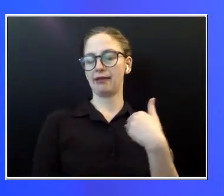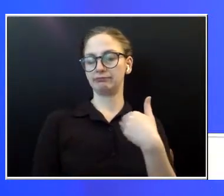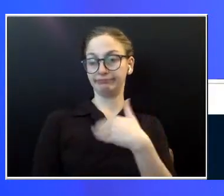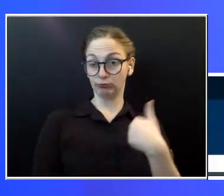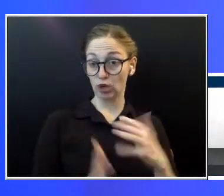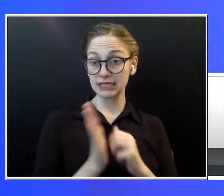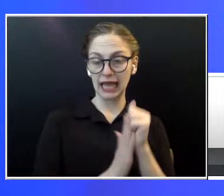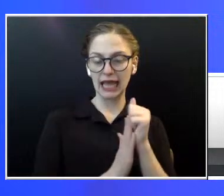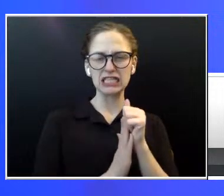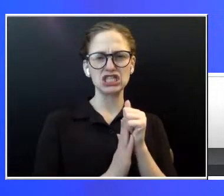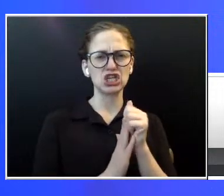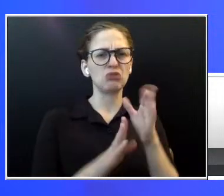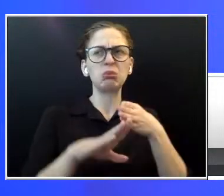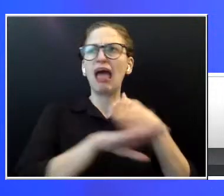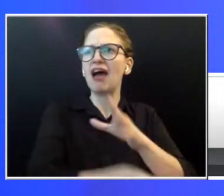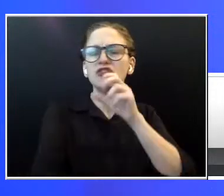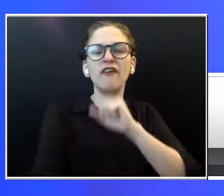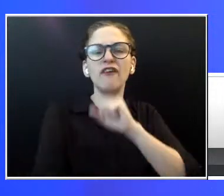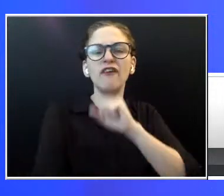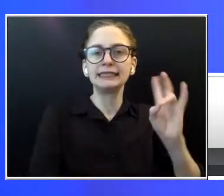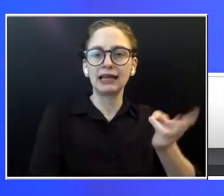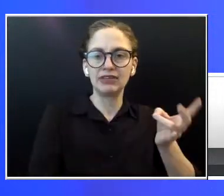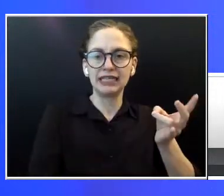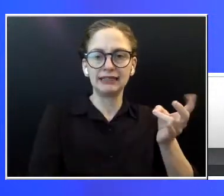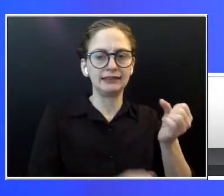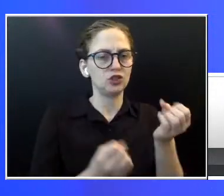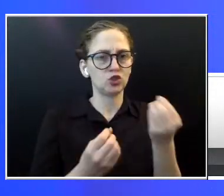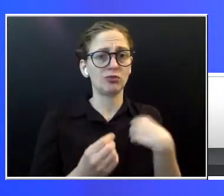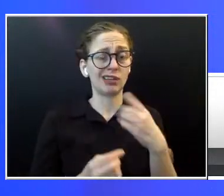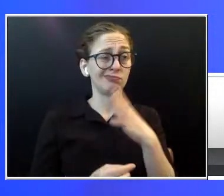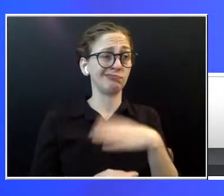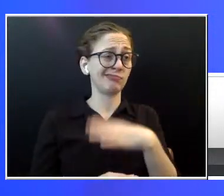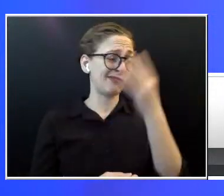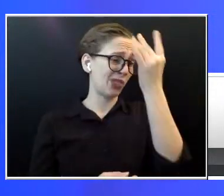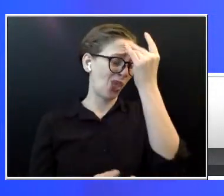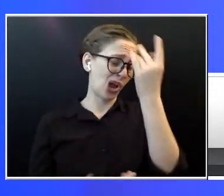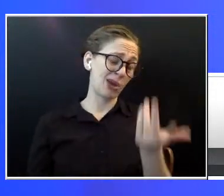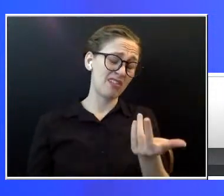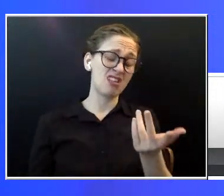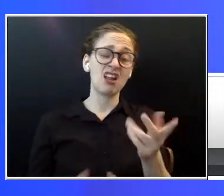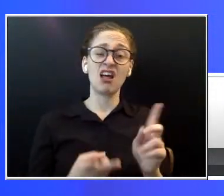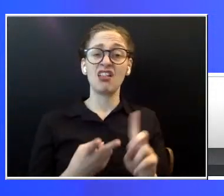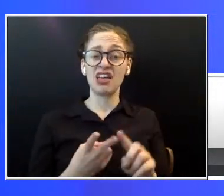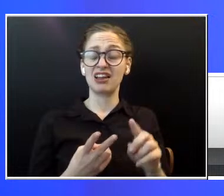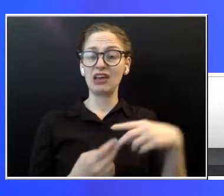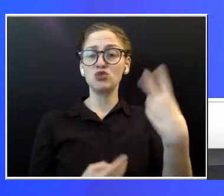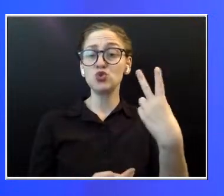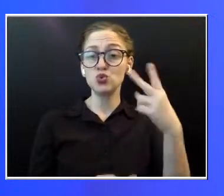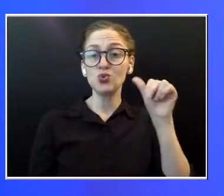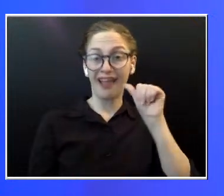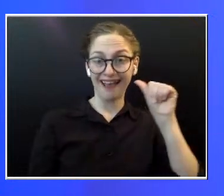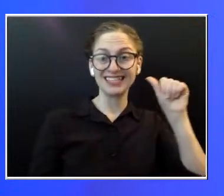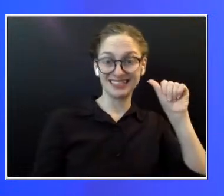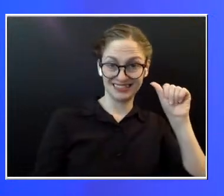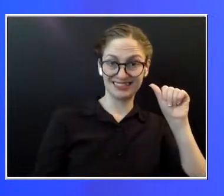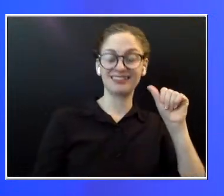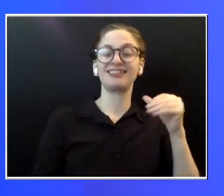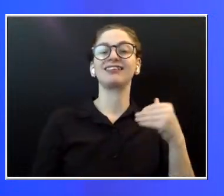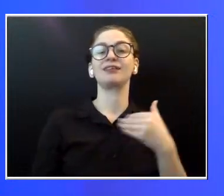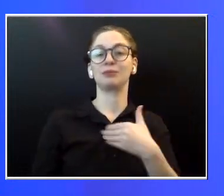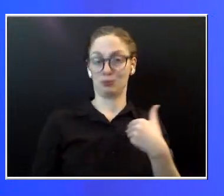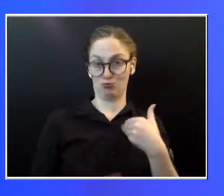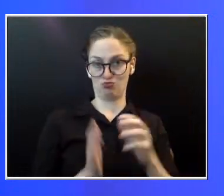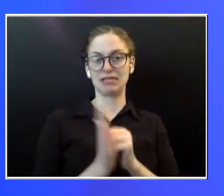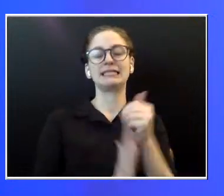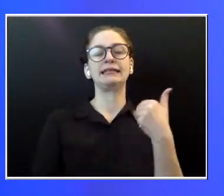I never really gave it any thought. And then I had an aunt. I had two aunts who again had breast cancer, one on either side of